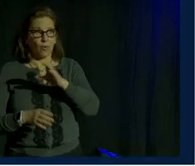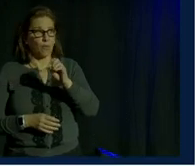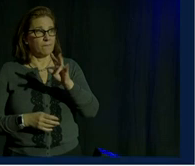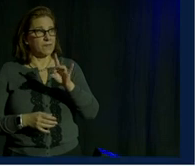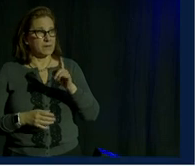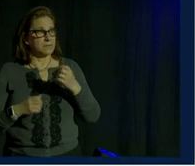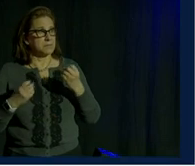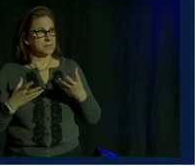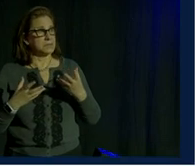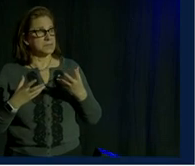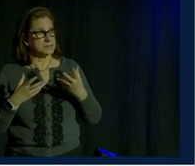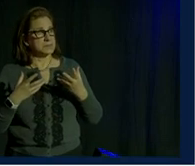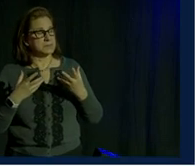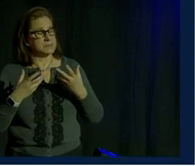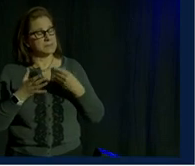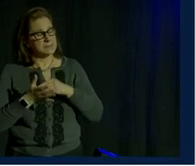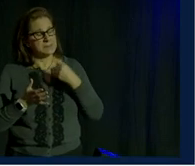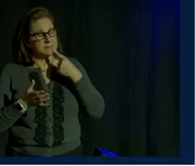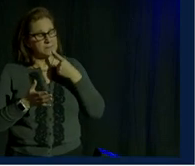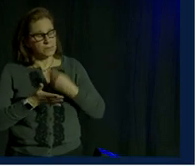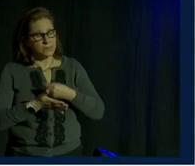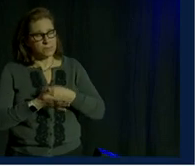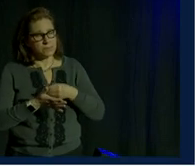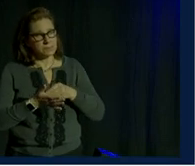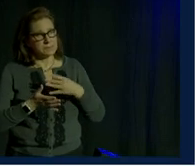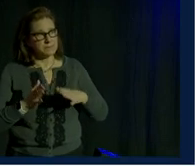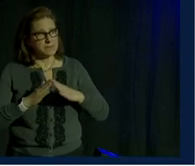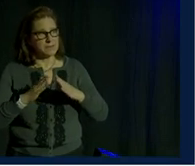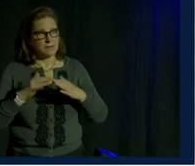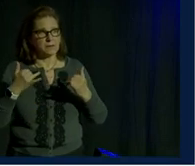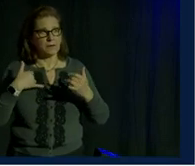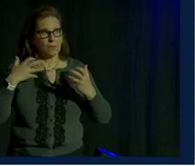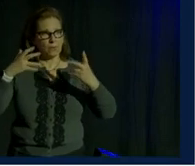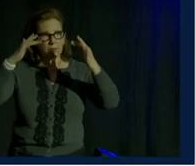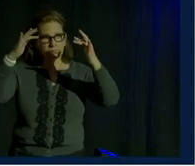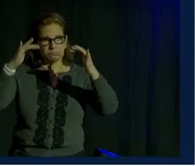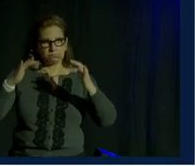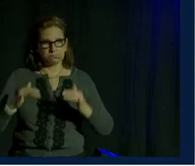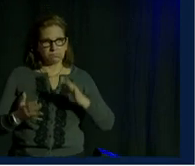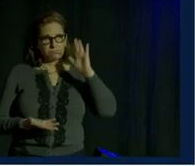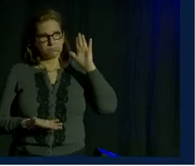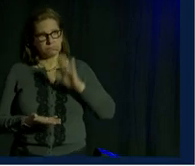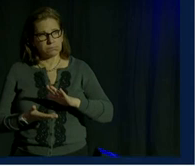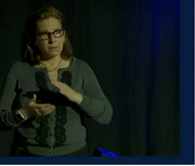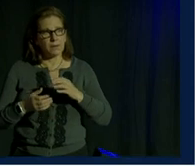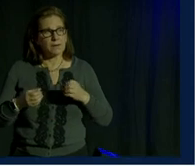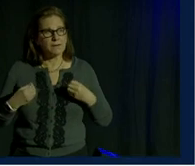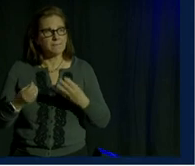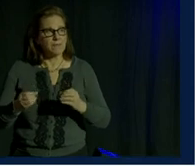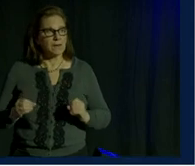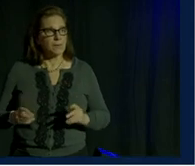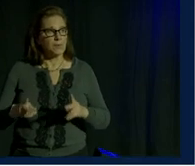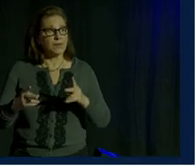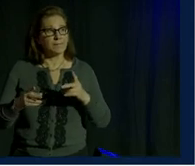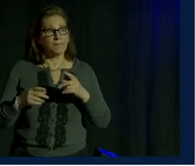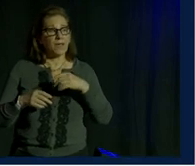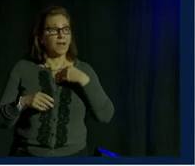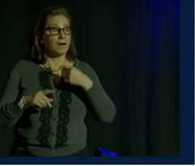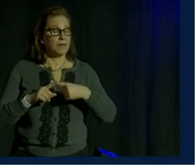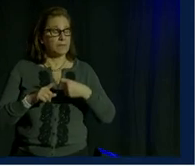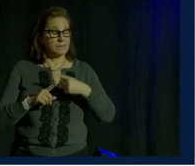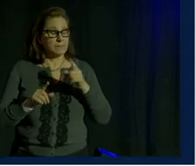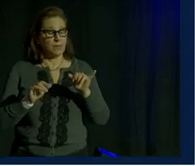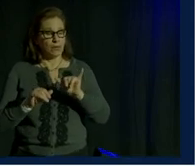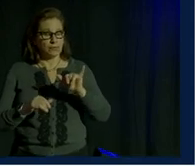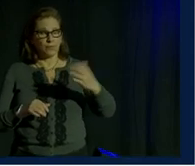cost of space and could not afford rent in our central business district. So I'm pleased to welcome another leader from the DC business community today